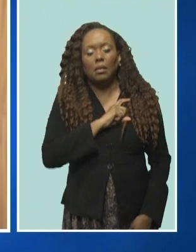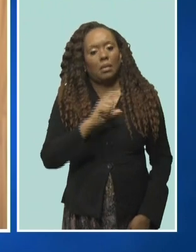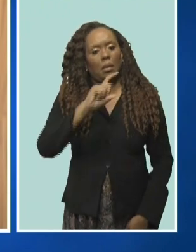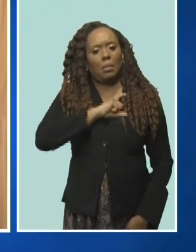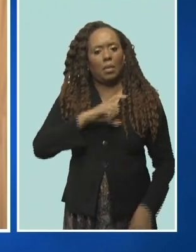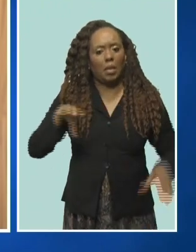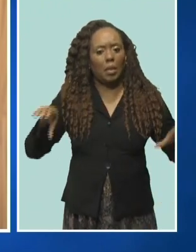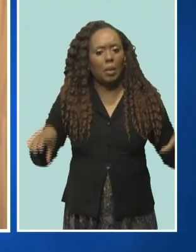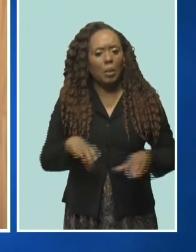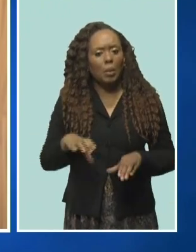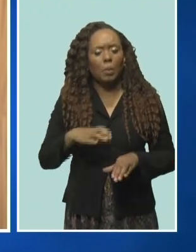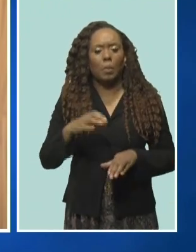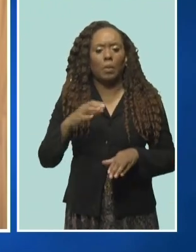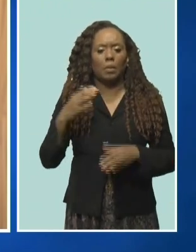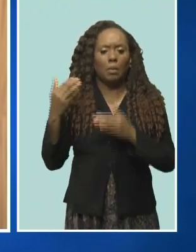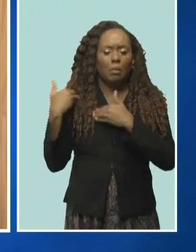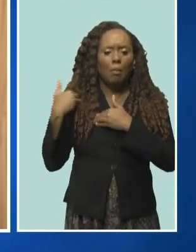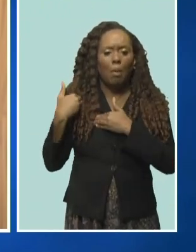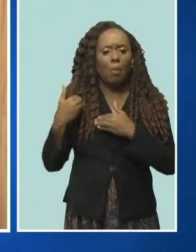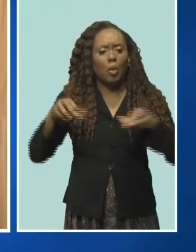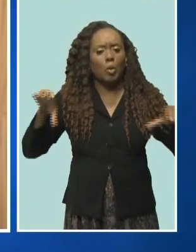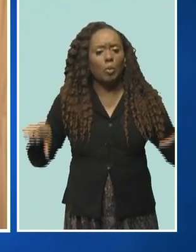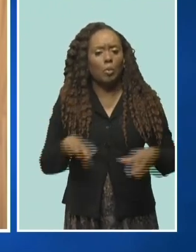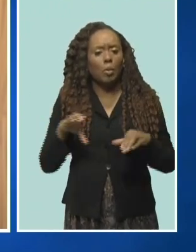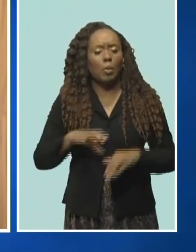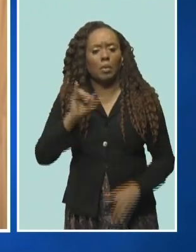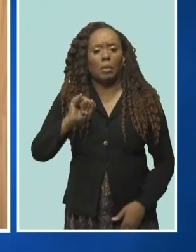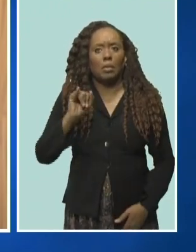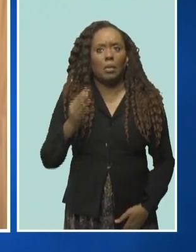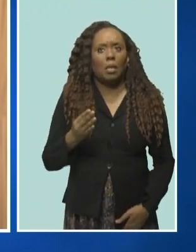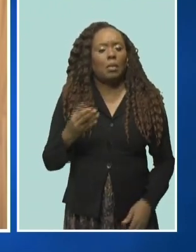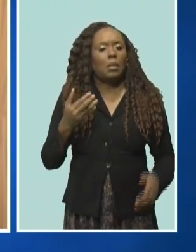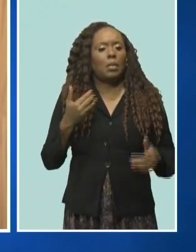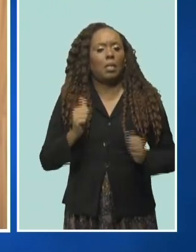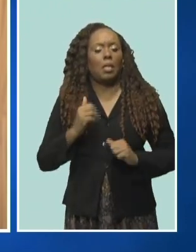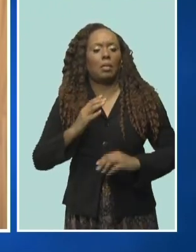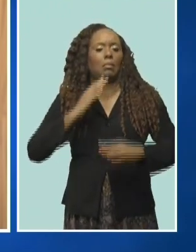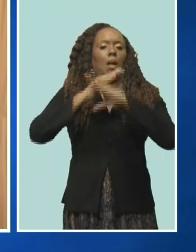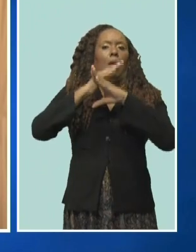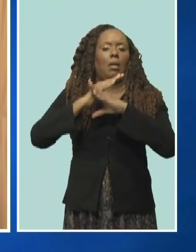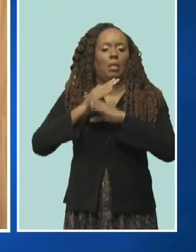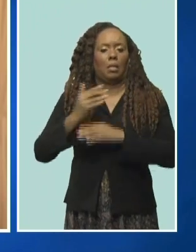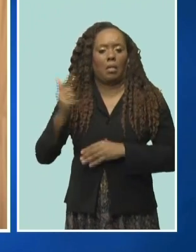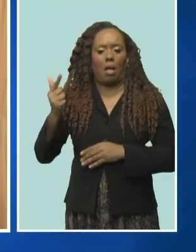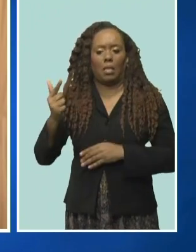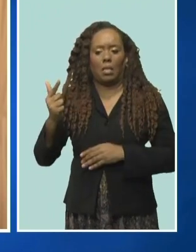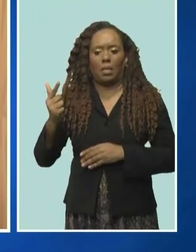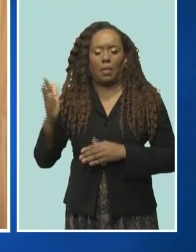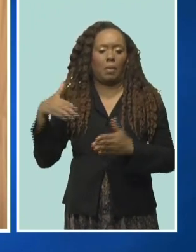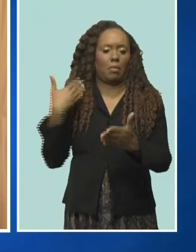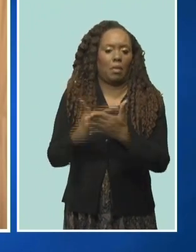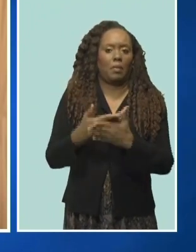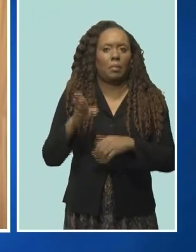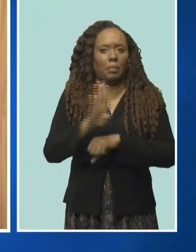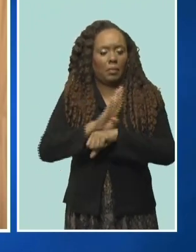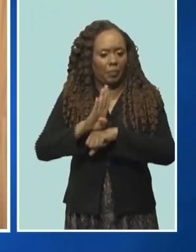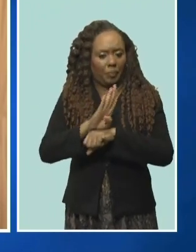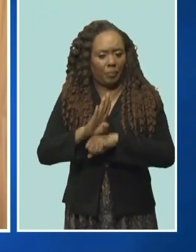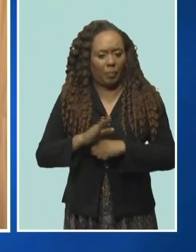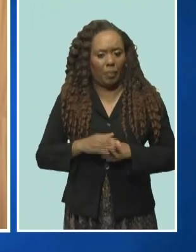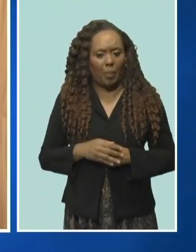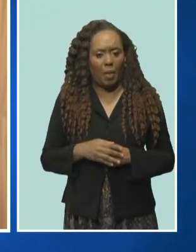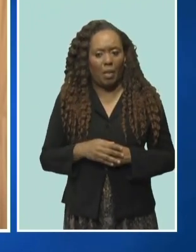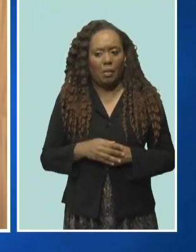and the customs and others do their job to restrict their entry into Barbados. My friends, a shooting does not come